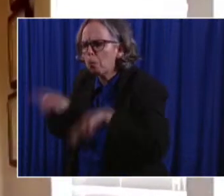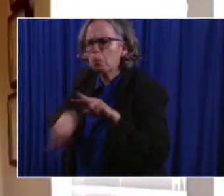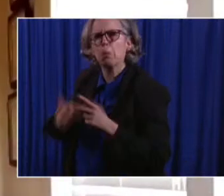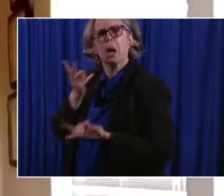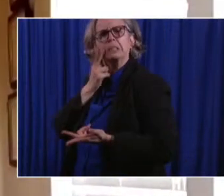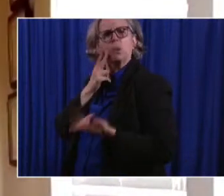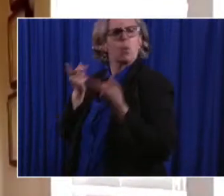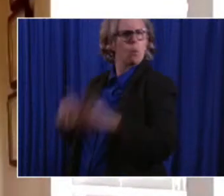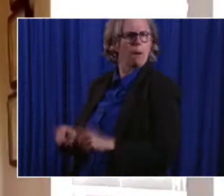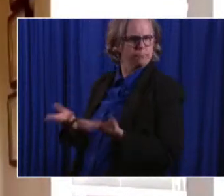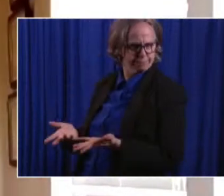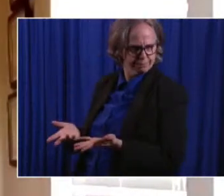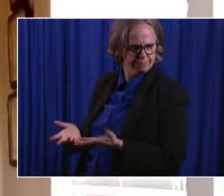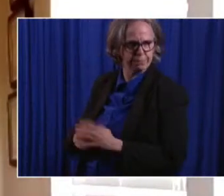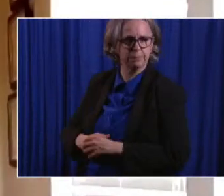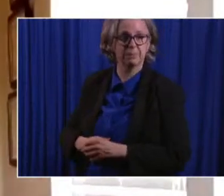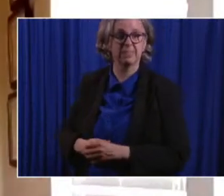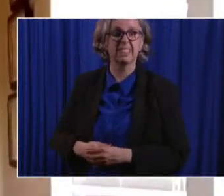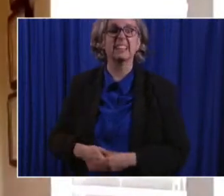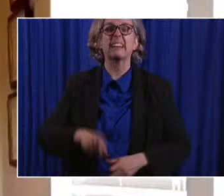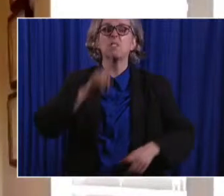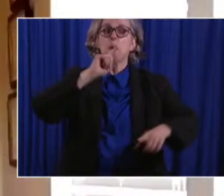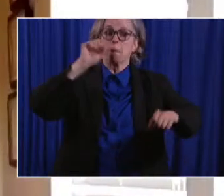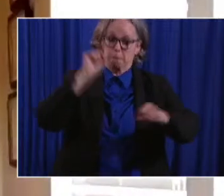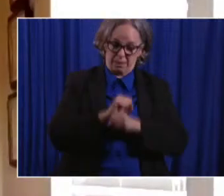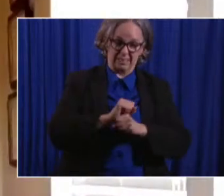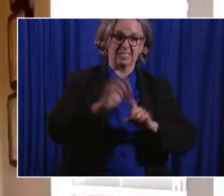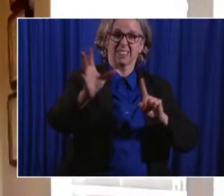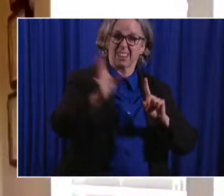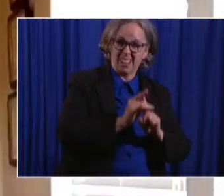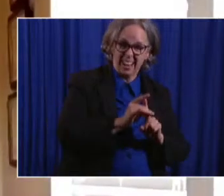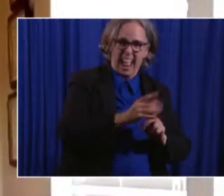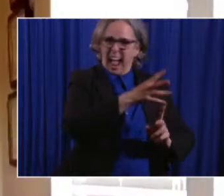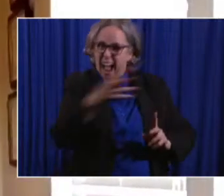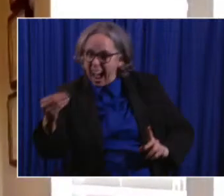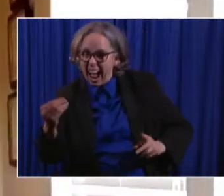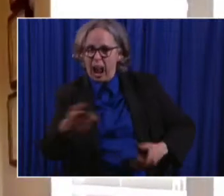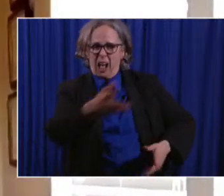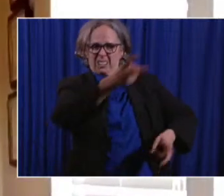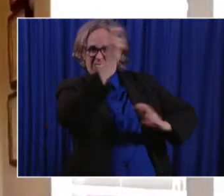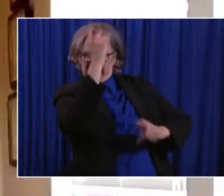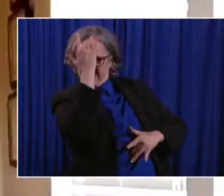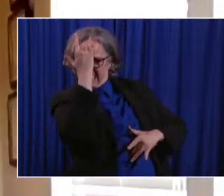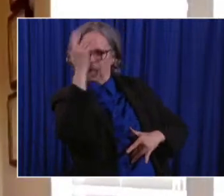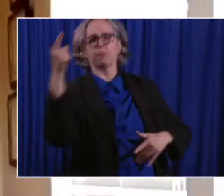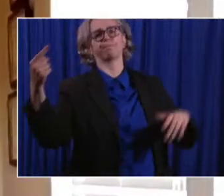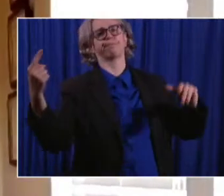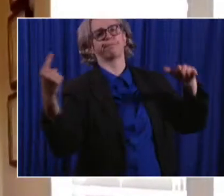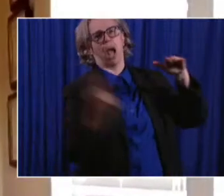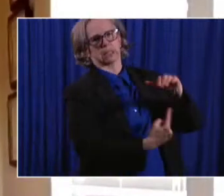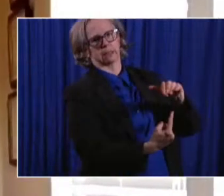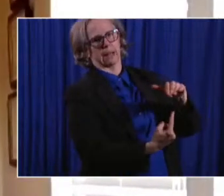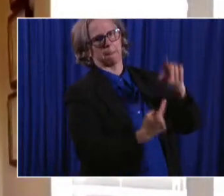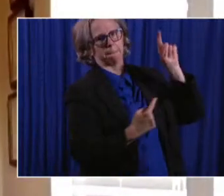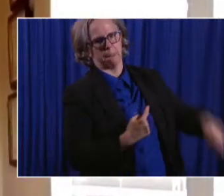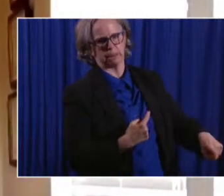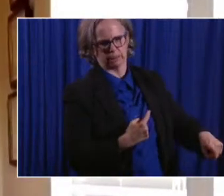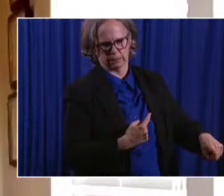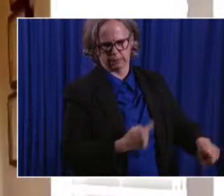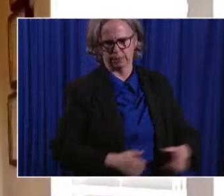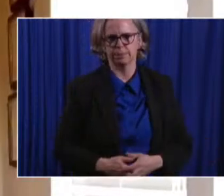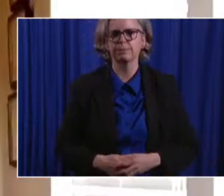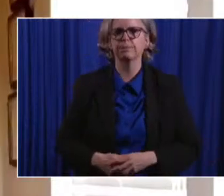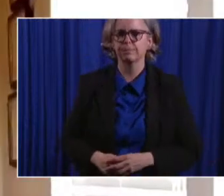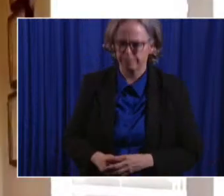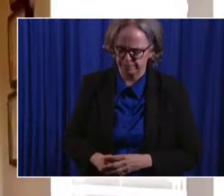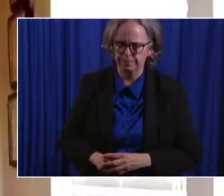continue to recommend isolation of people who may be sick with COVID-19, people